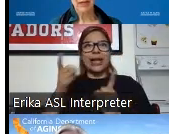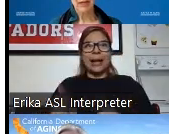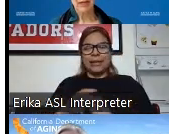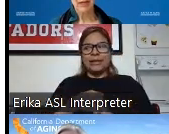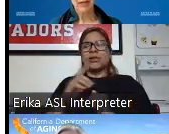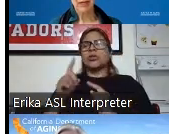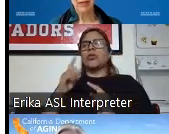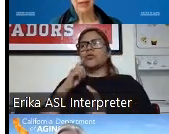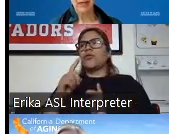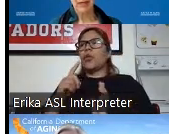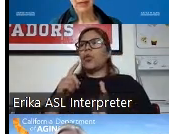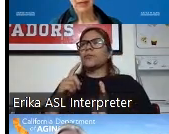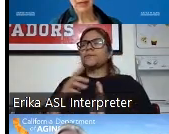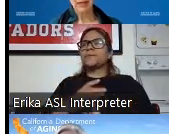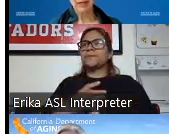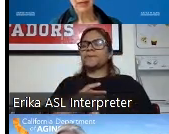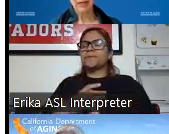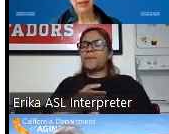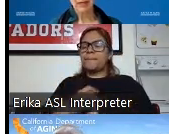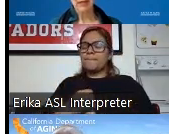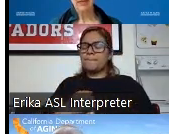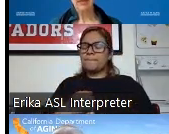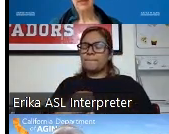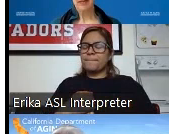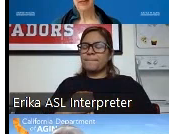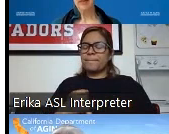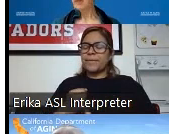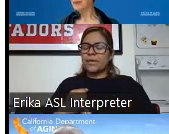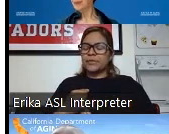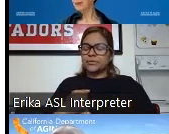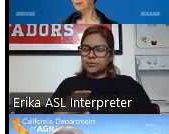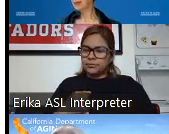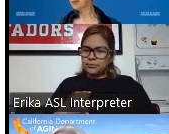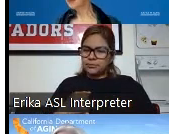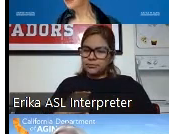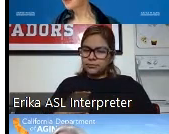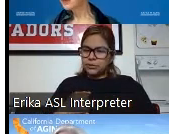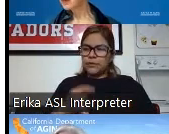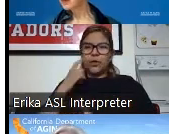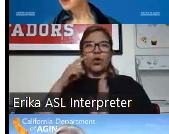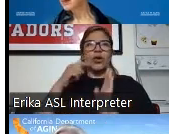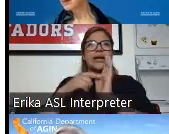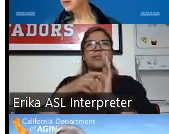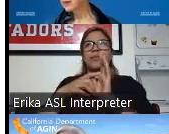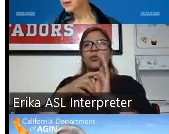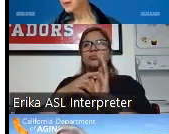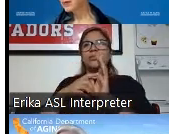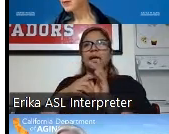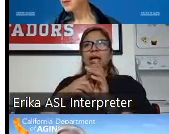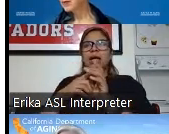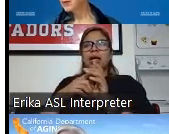with advanced notification for paratransit. Power goes out, phones go